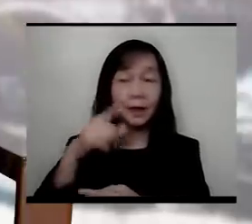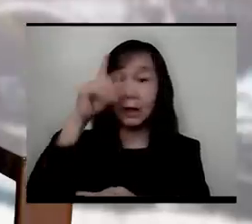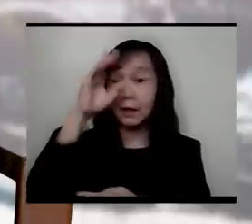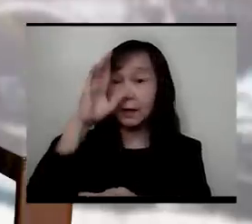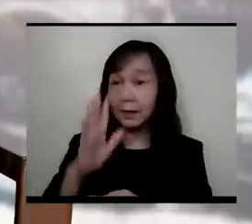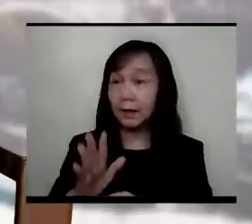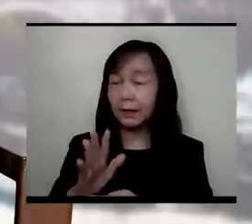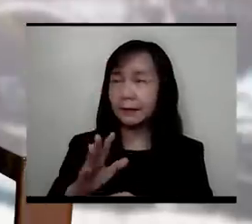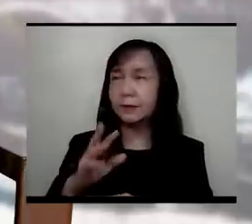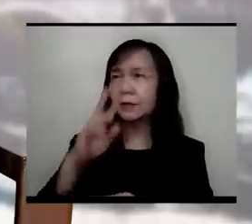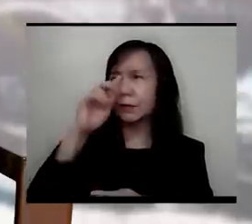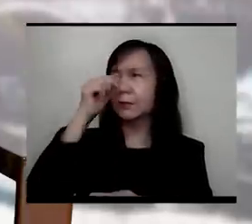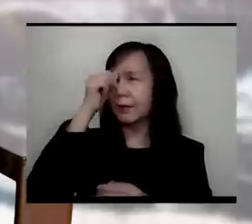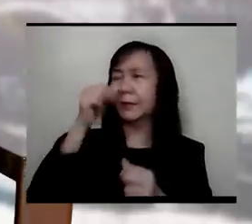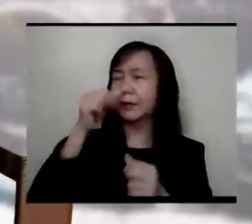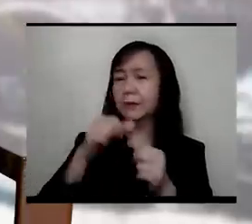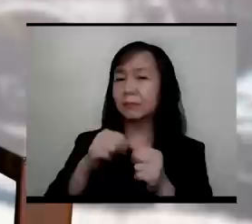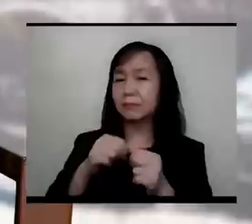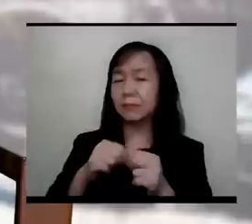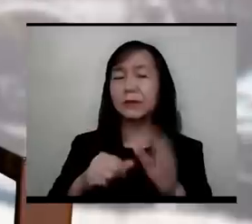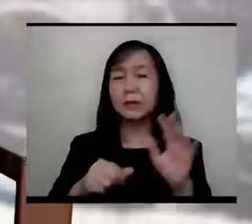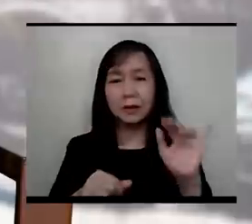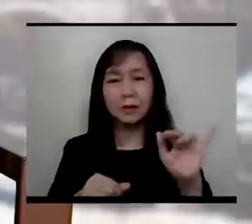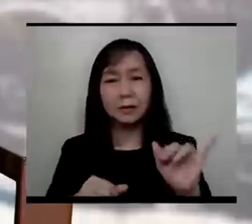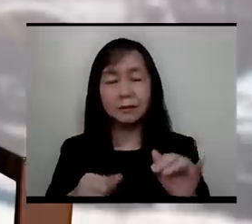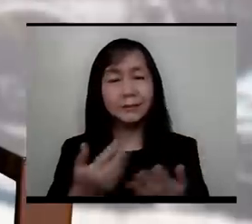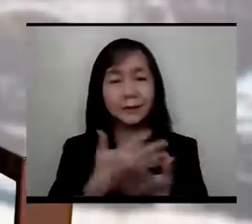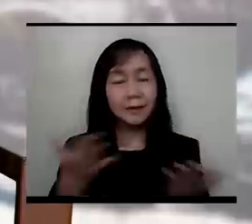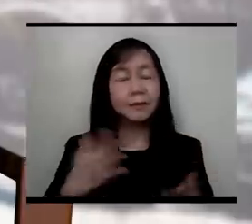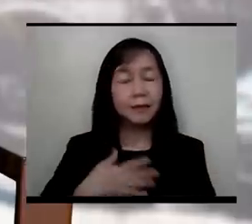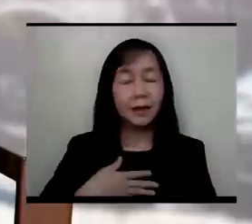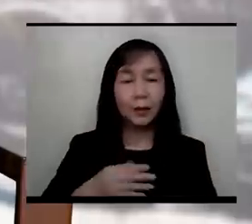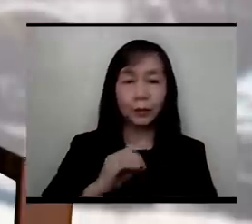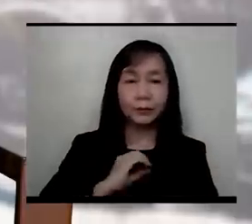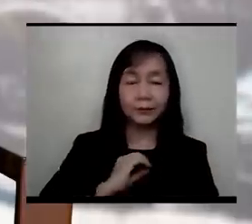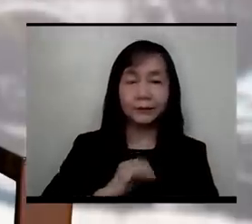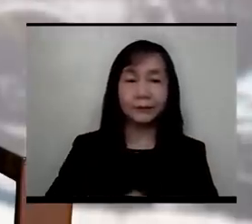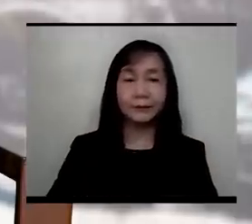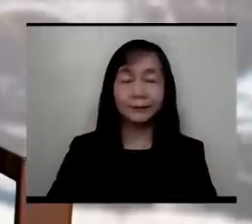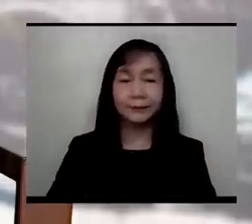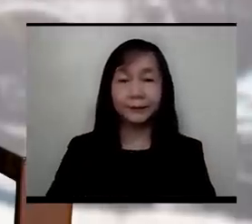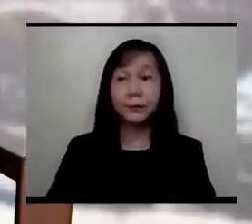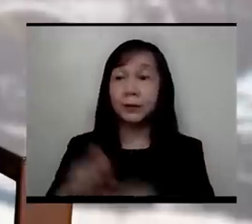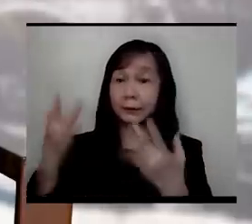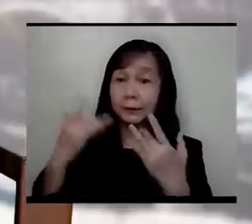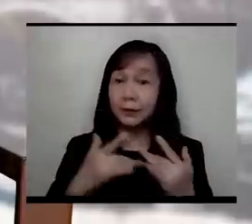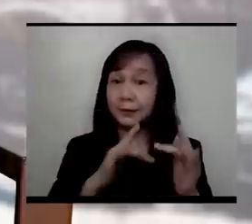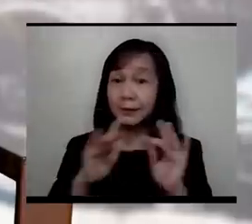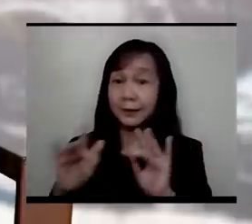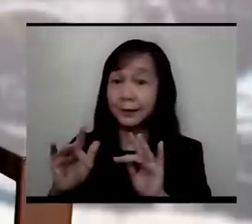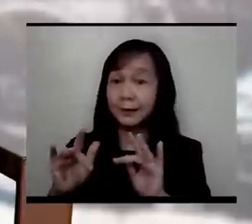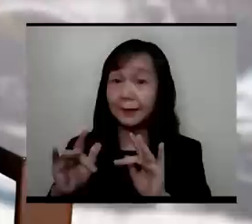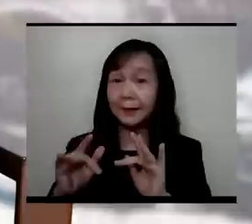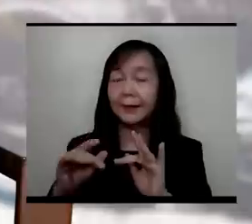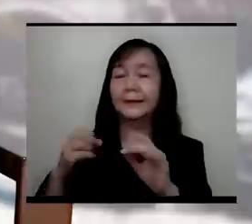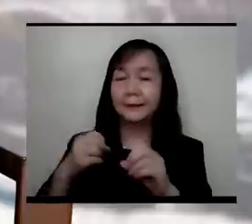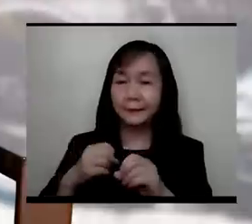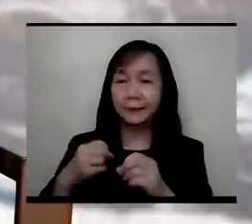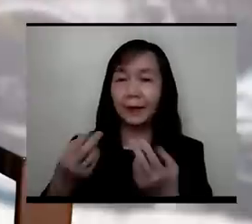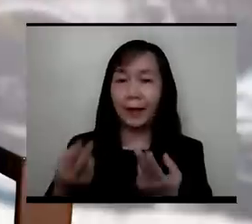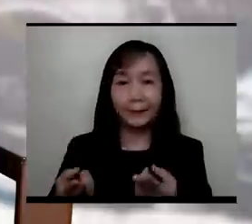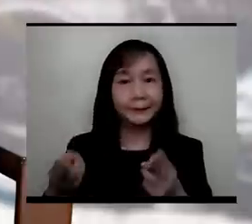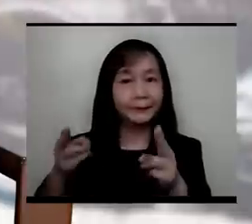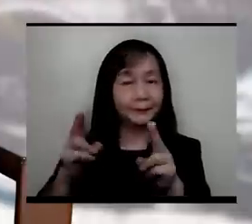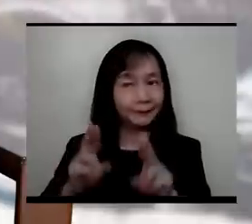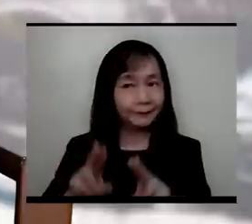that God as though remembered Yes, they are my own And mercy emerged from